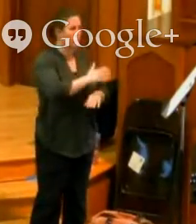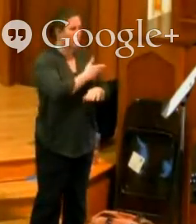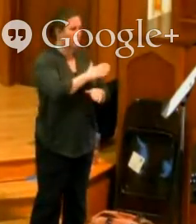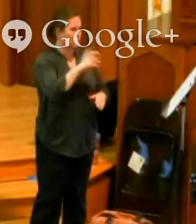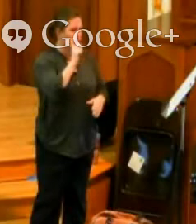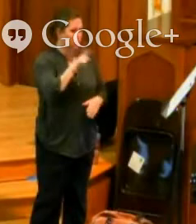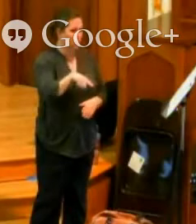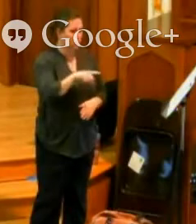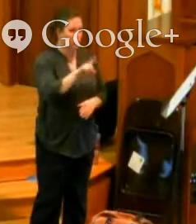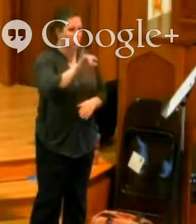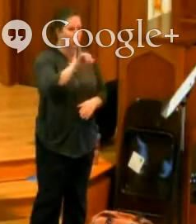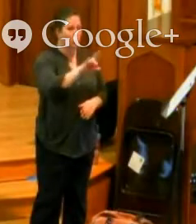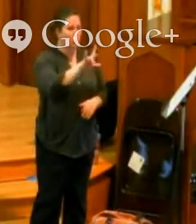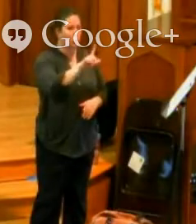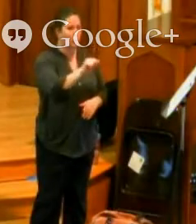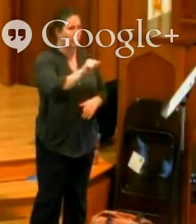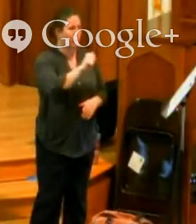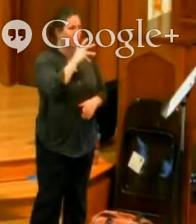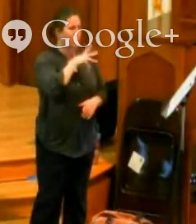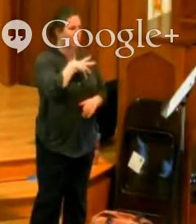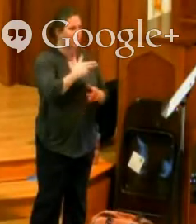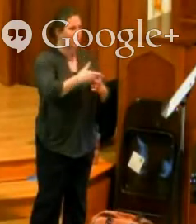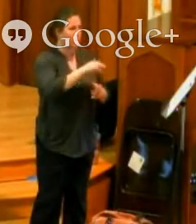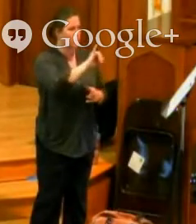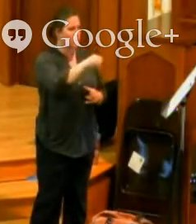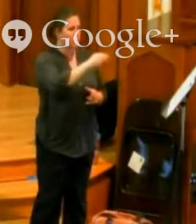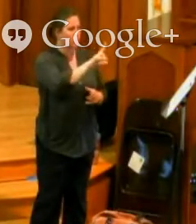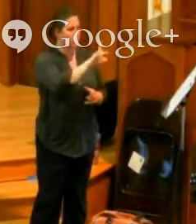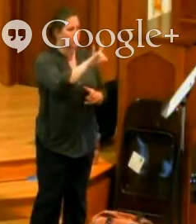So Julie is going to share a song with us right now.